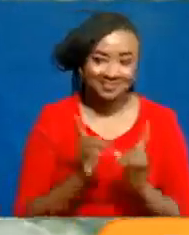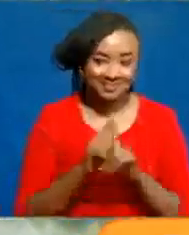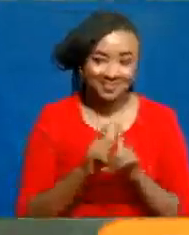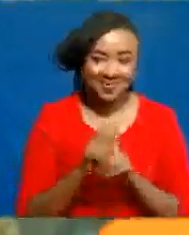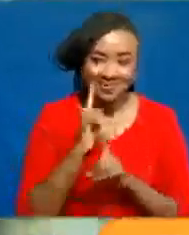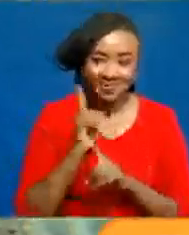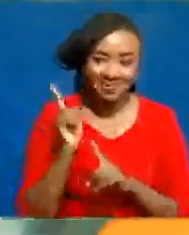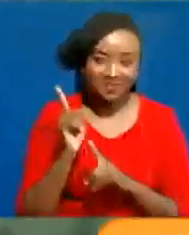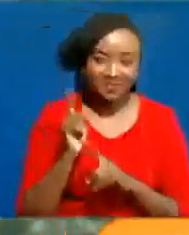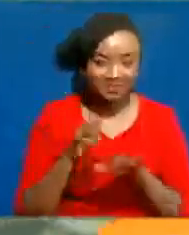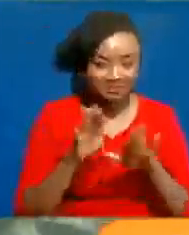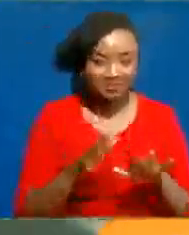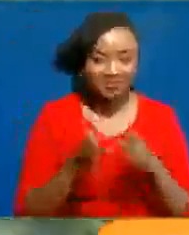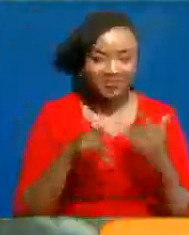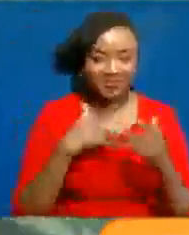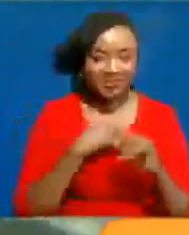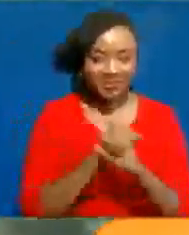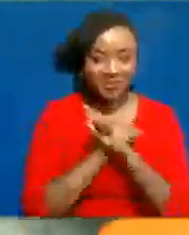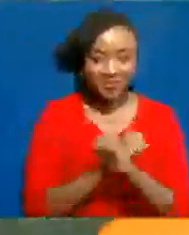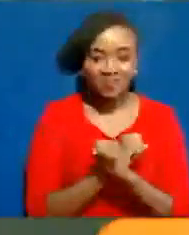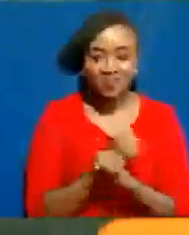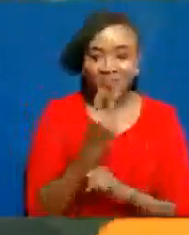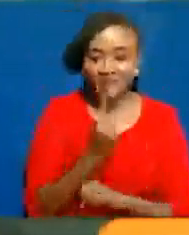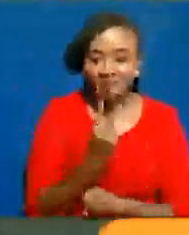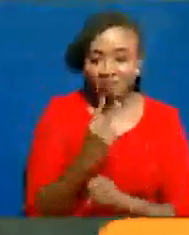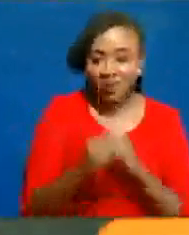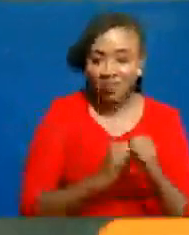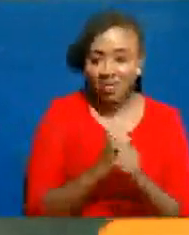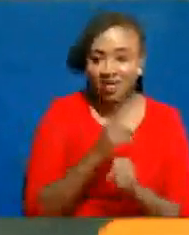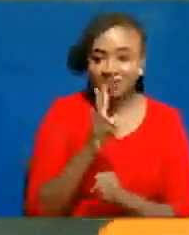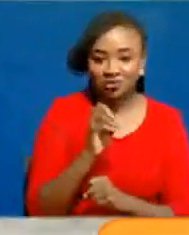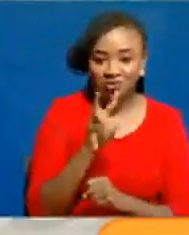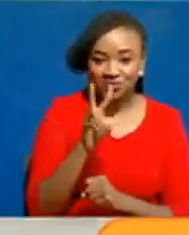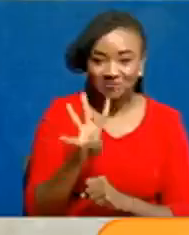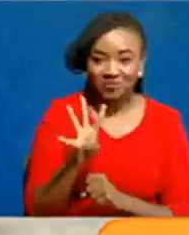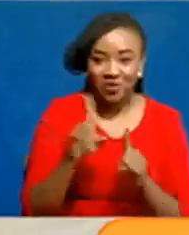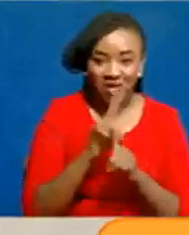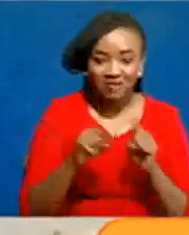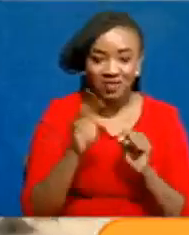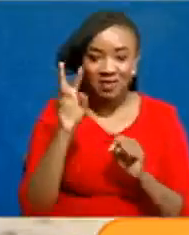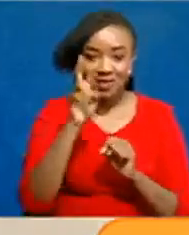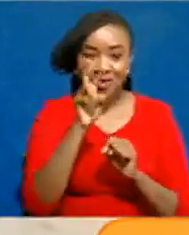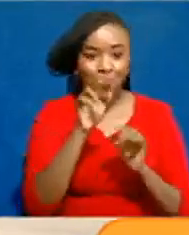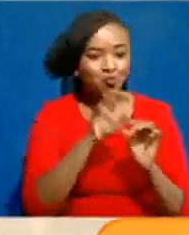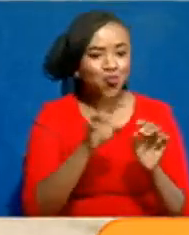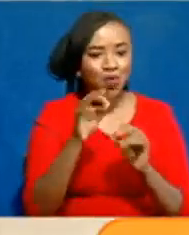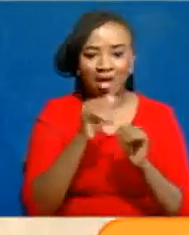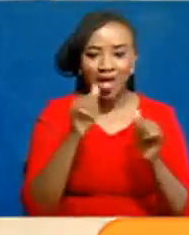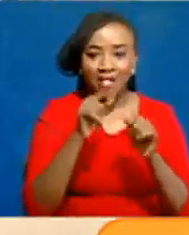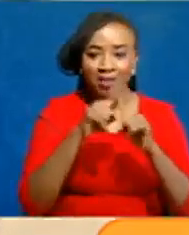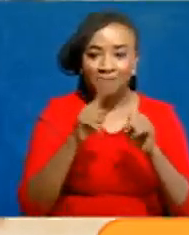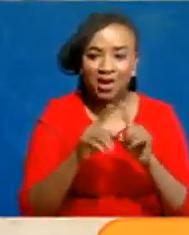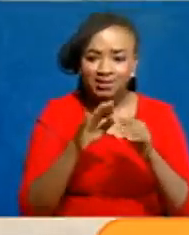king's coral piece. But in February 2024, when all seemed normal on the surface, beneath the waves all was not